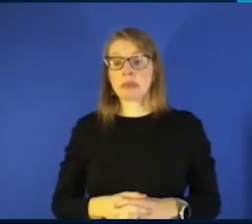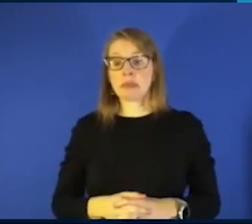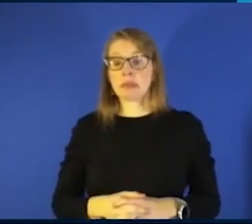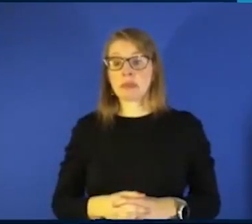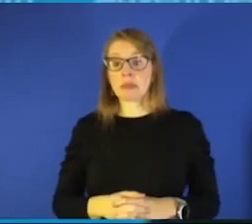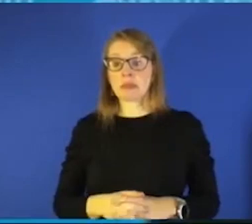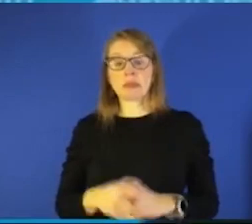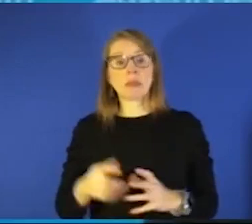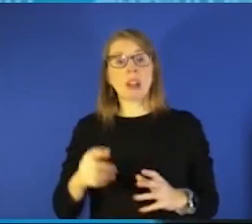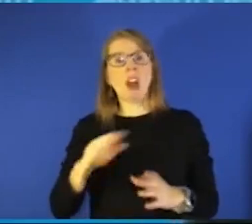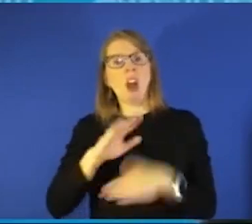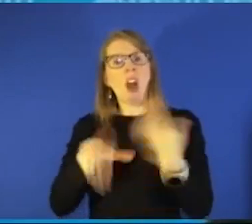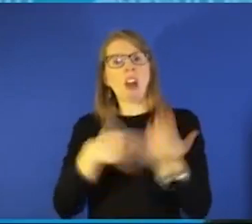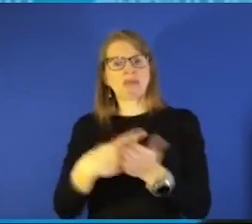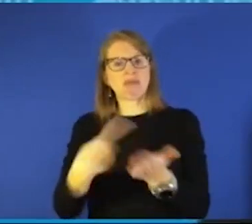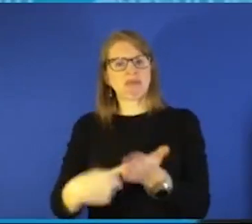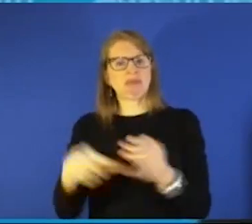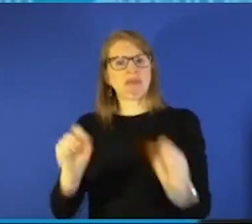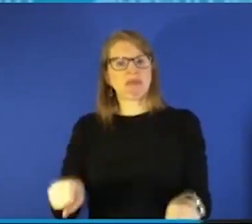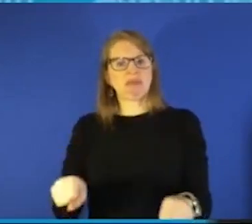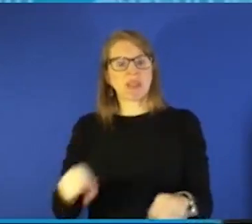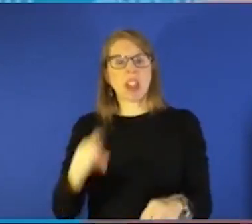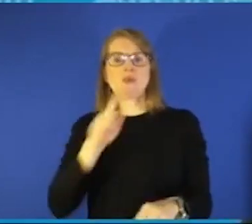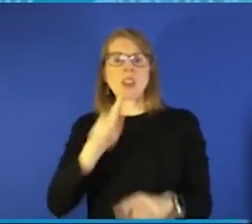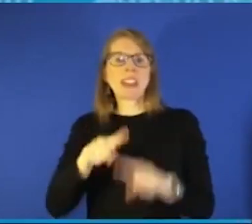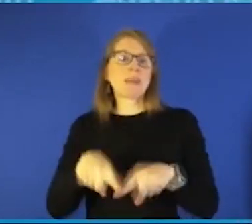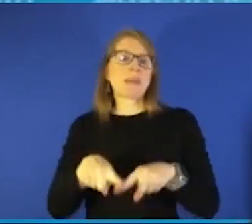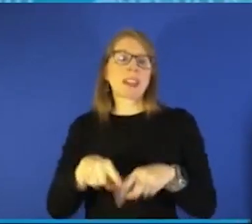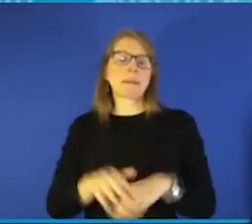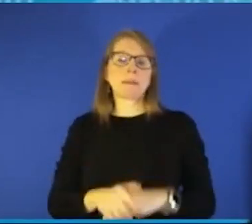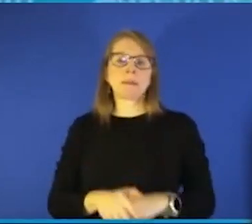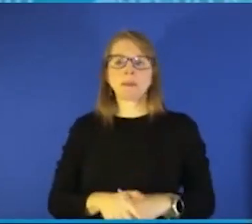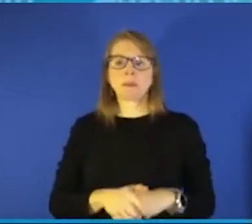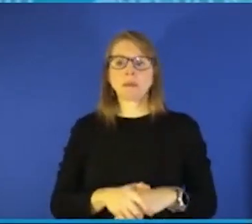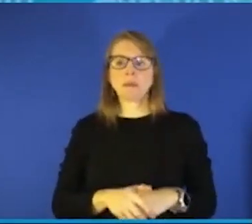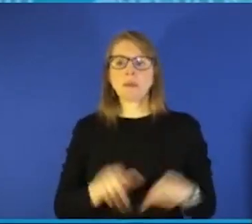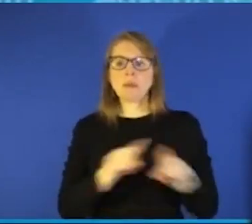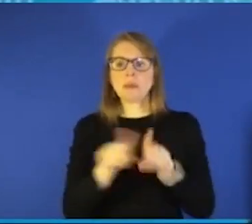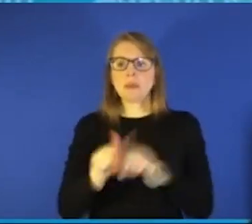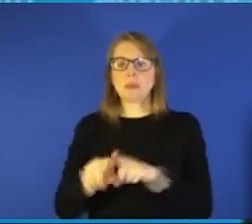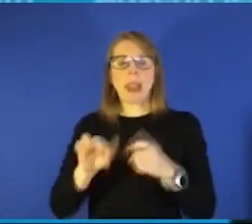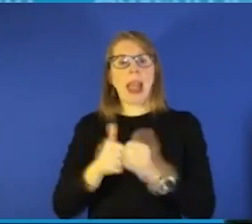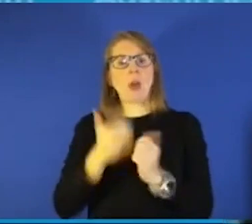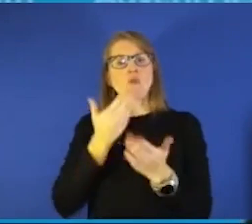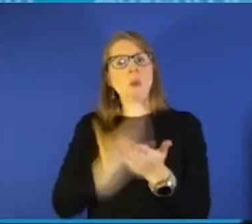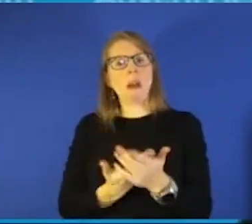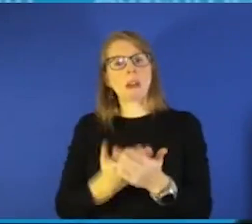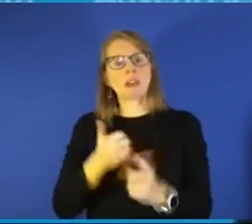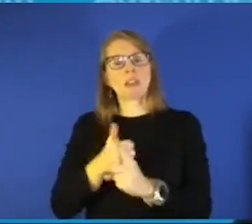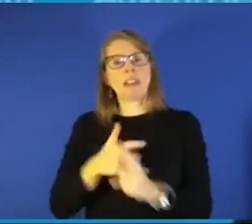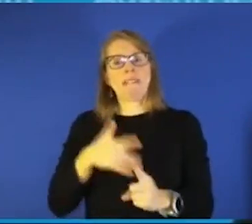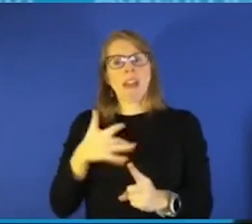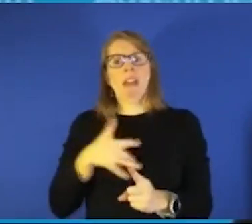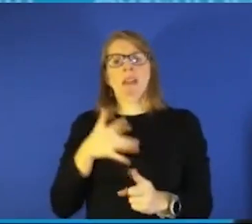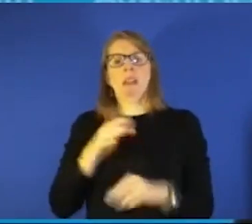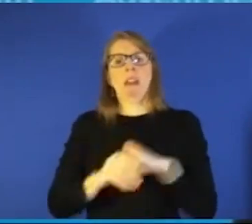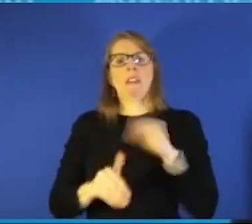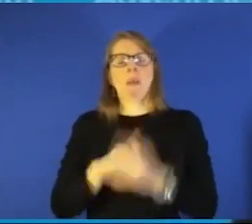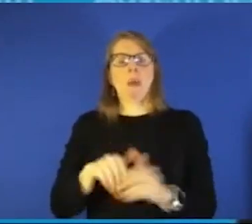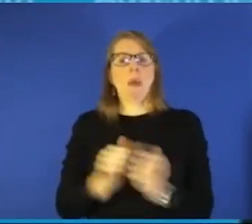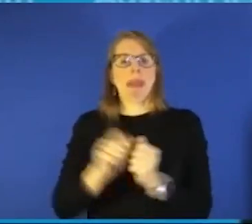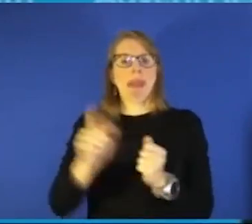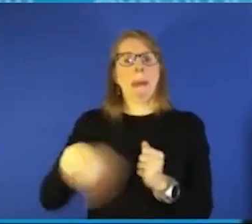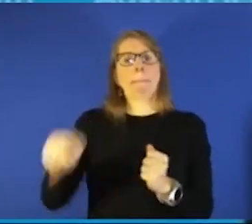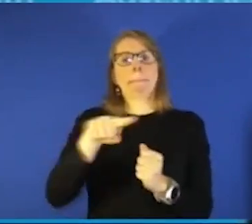I'll weigh in. I think it really depends on also how well you feel comfortable among that group. Do